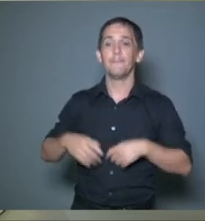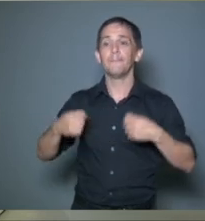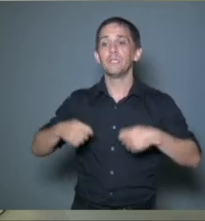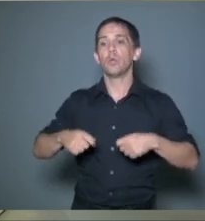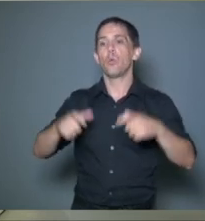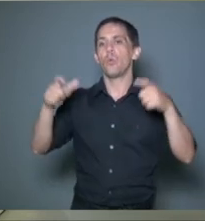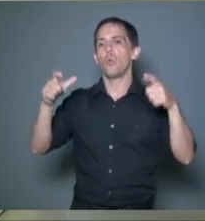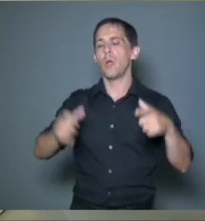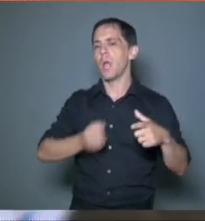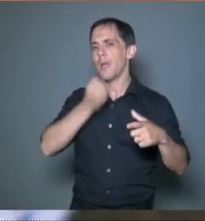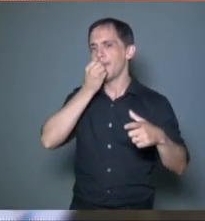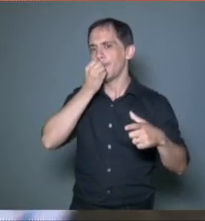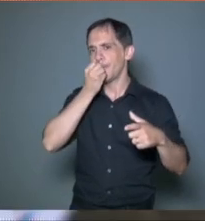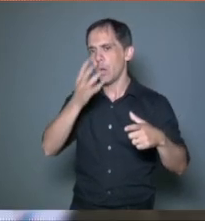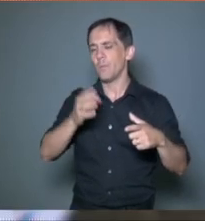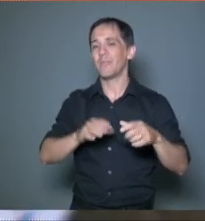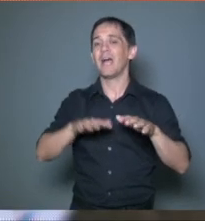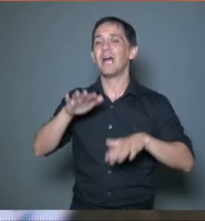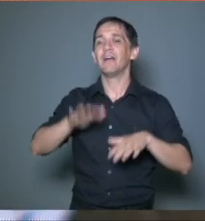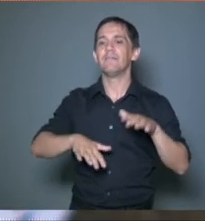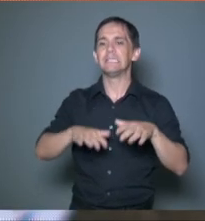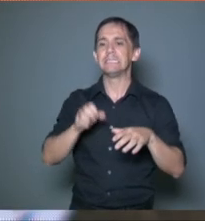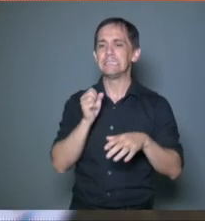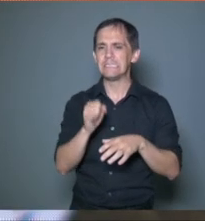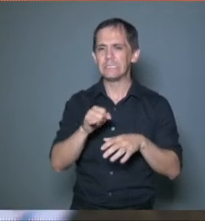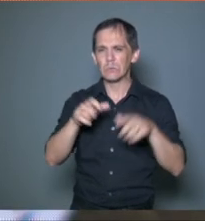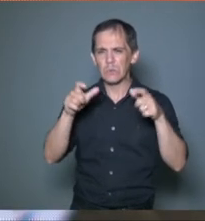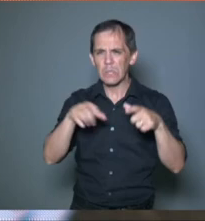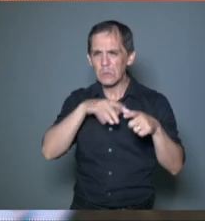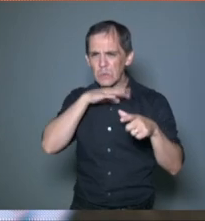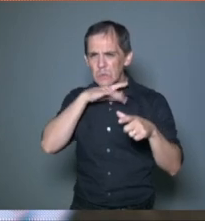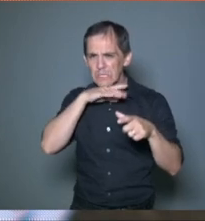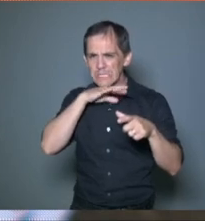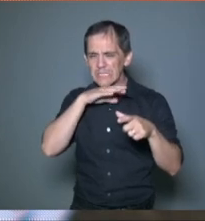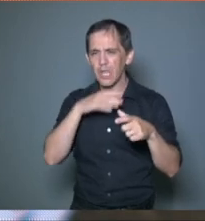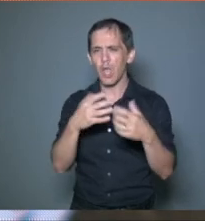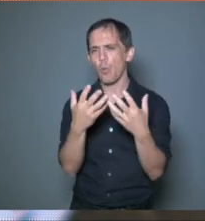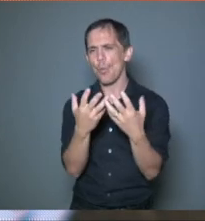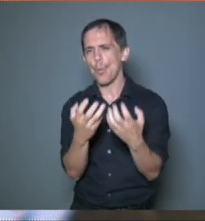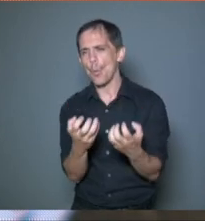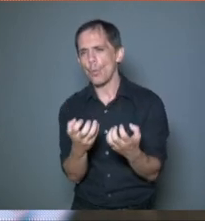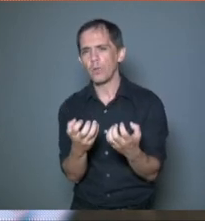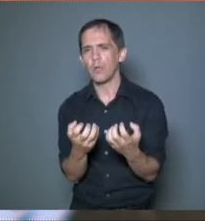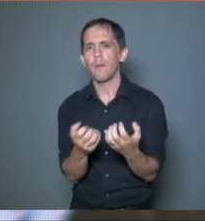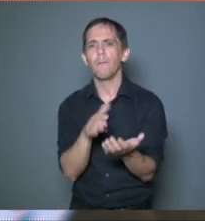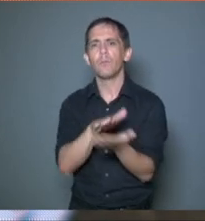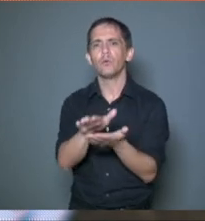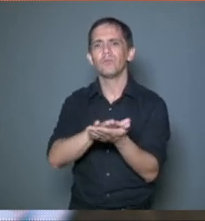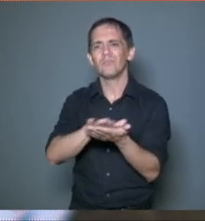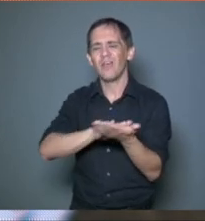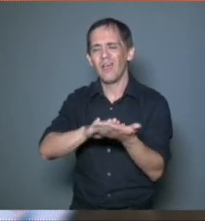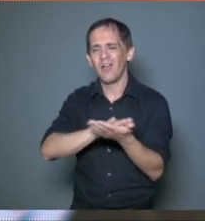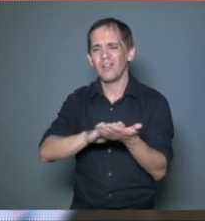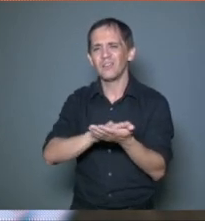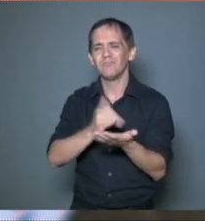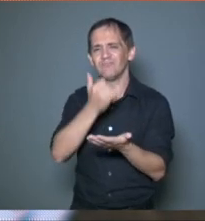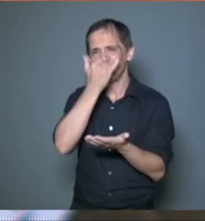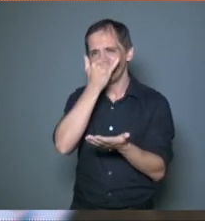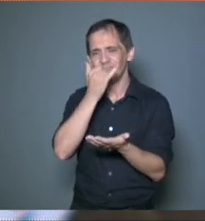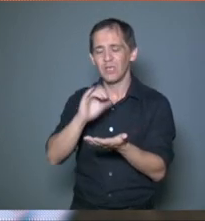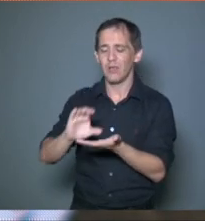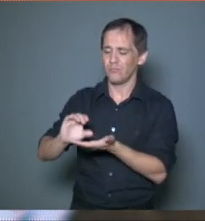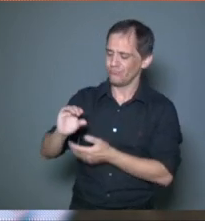cash generation will be used to pay the lease, and there are no resources left for the operator.